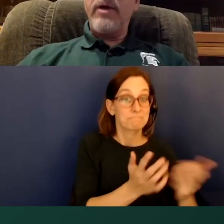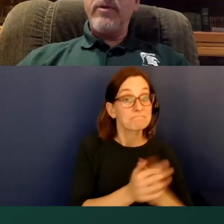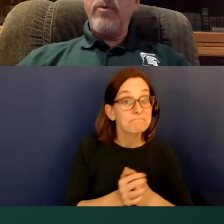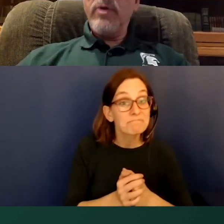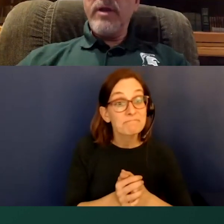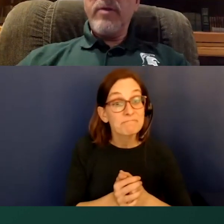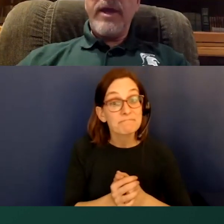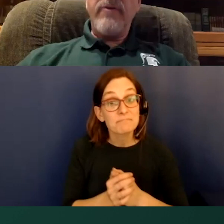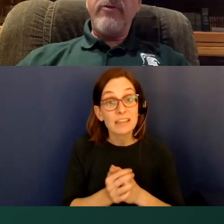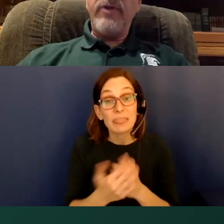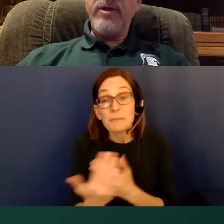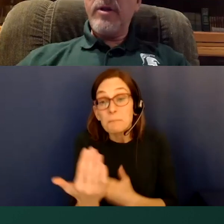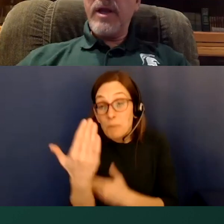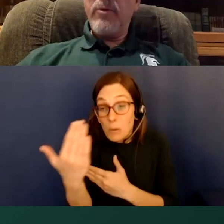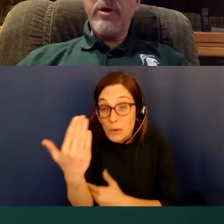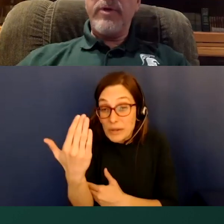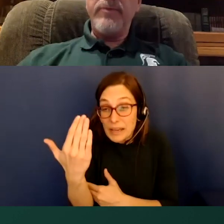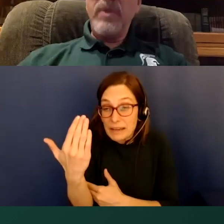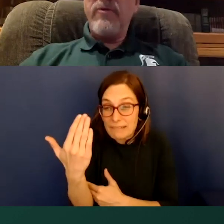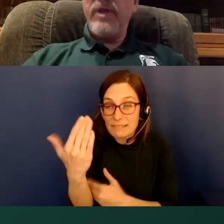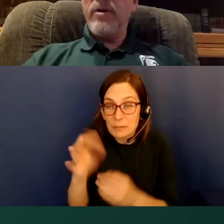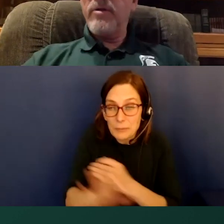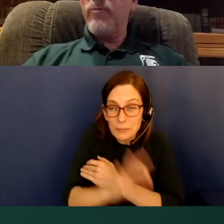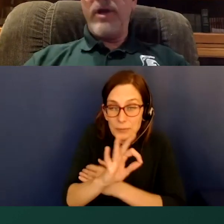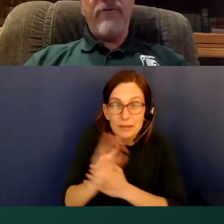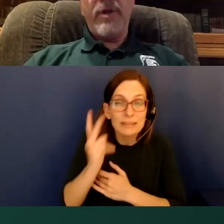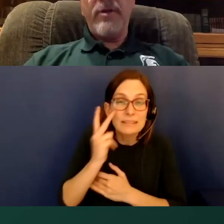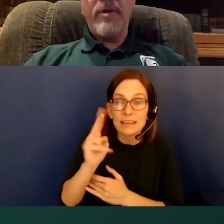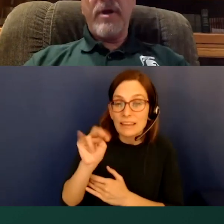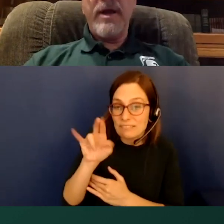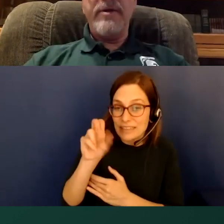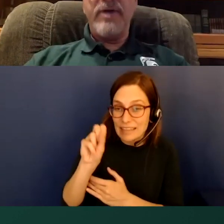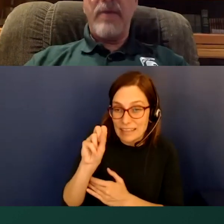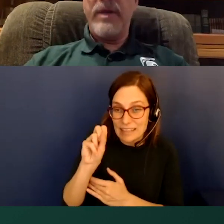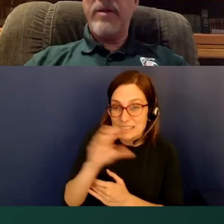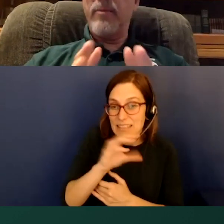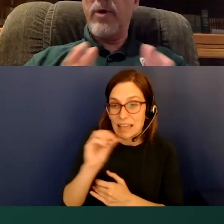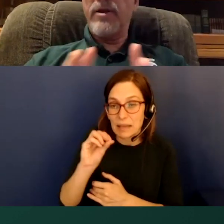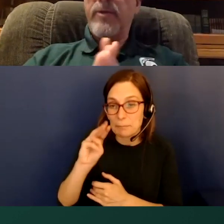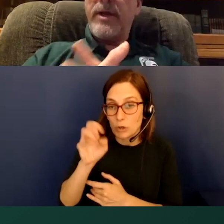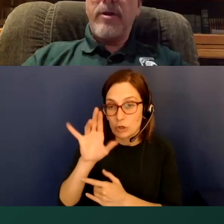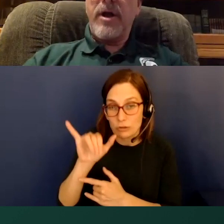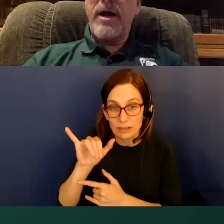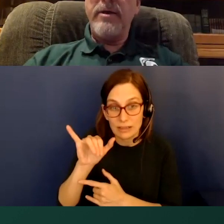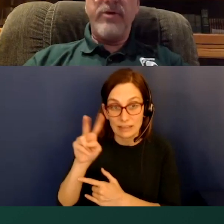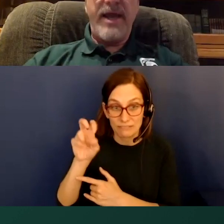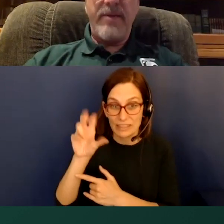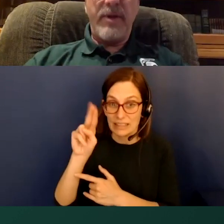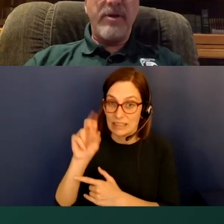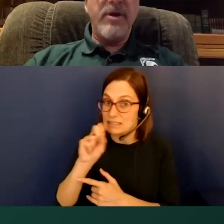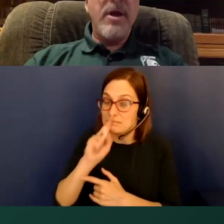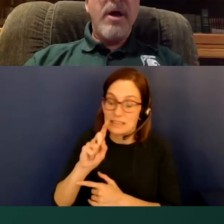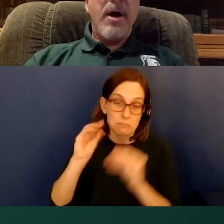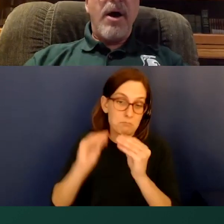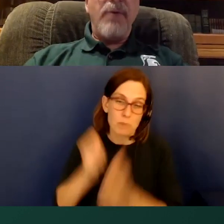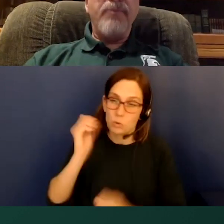Now, in the mornings, we have Venus and Mercury. Venus, whenever it's in the sky, it dominates, the brightest thing in the sky. You can't miss